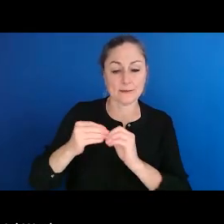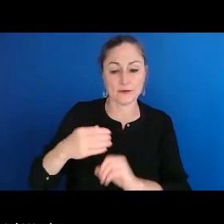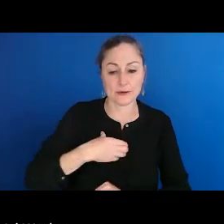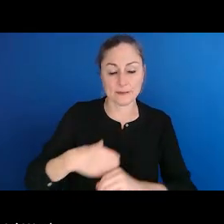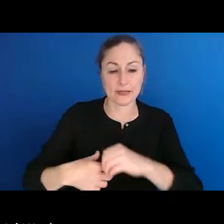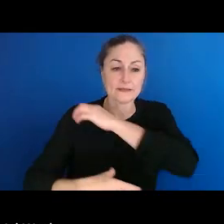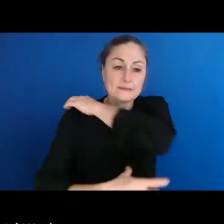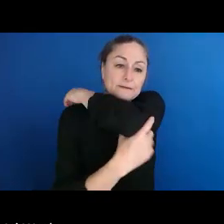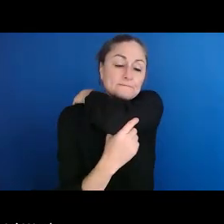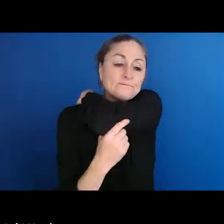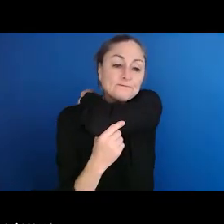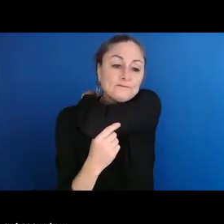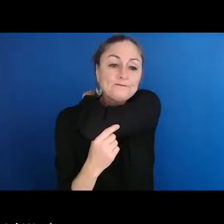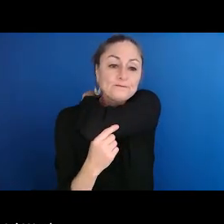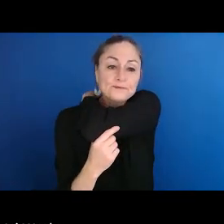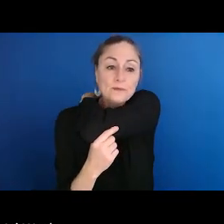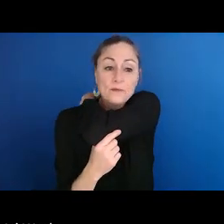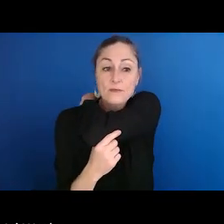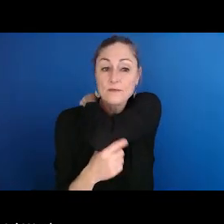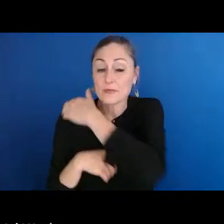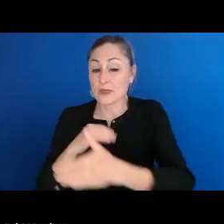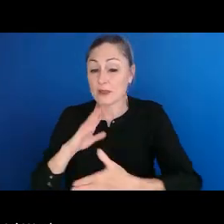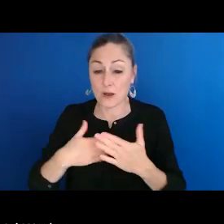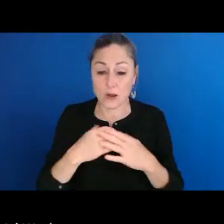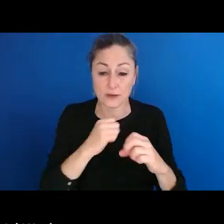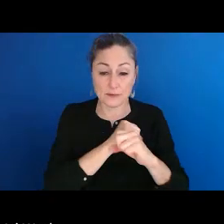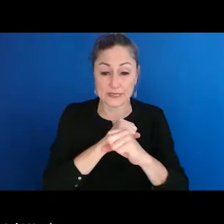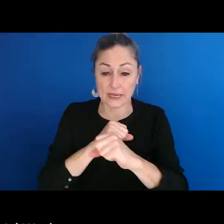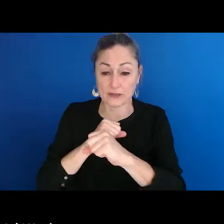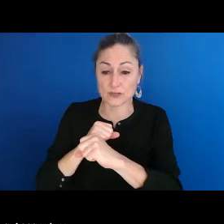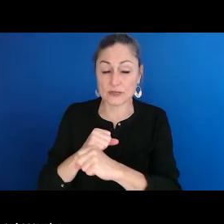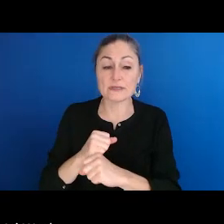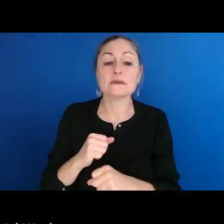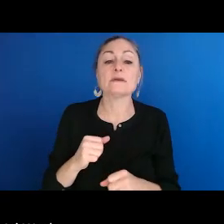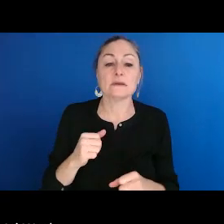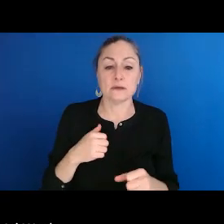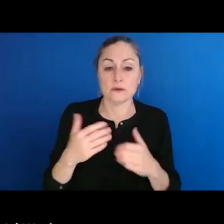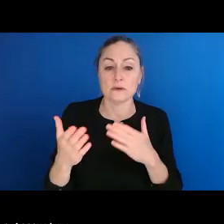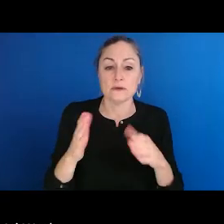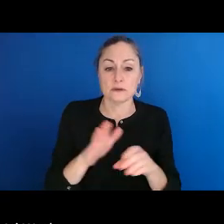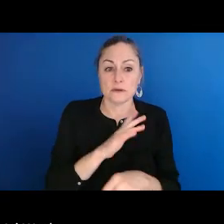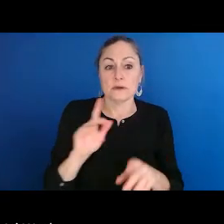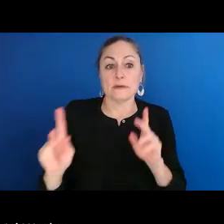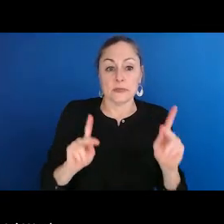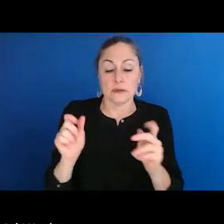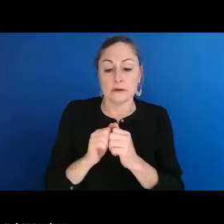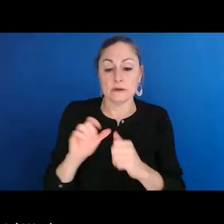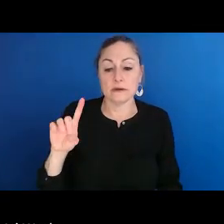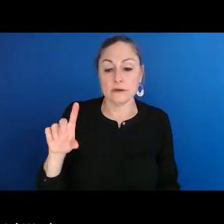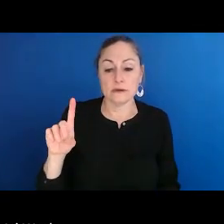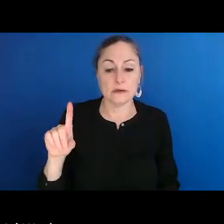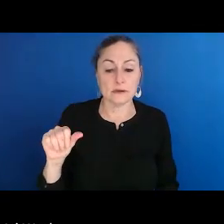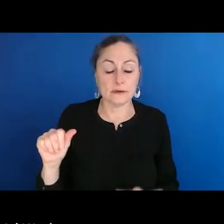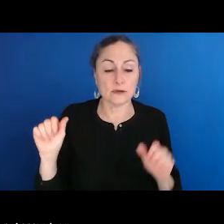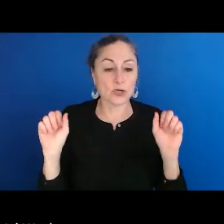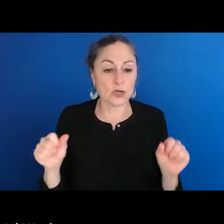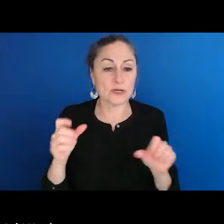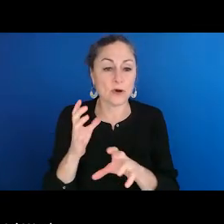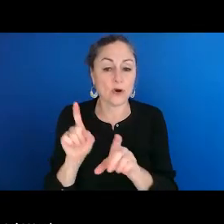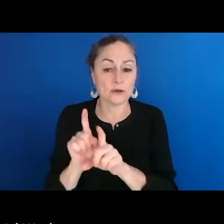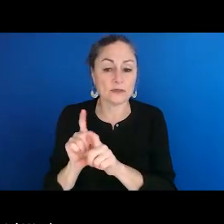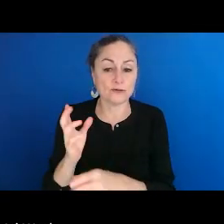So in addition to all the protections that we covered so far, individuals with disabilities may also request reasonable